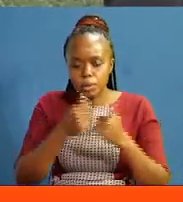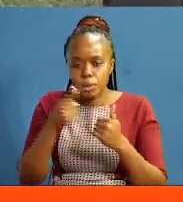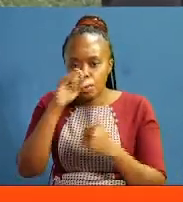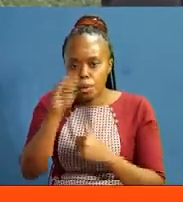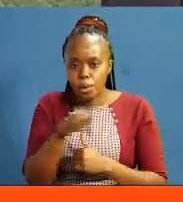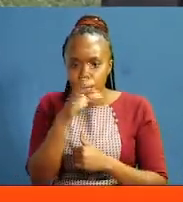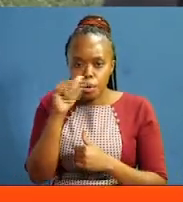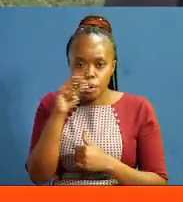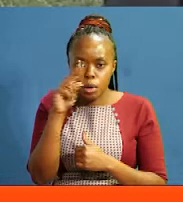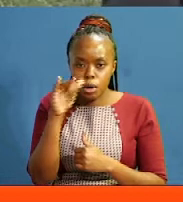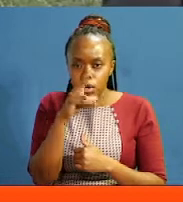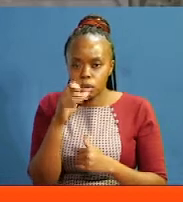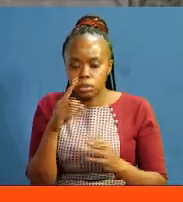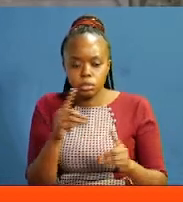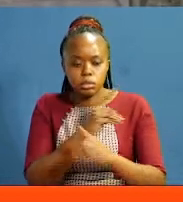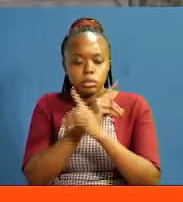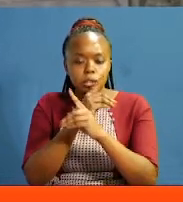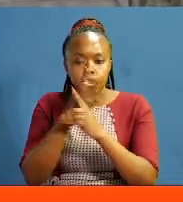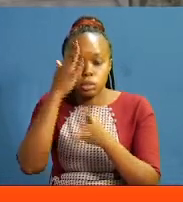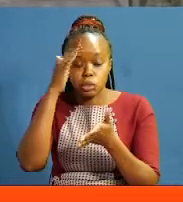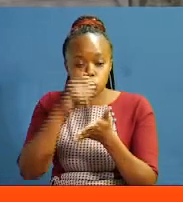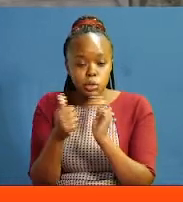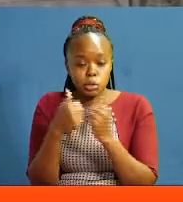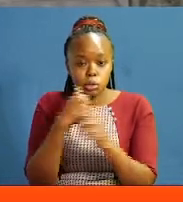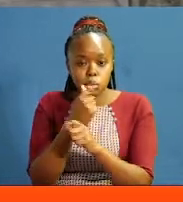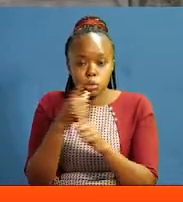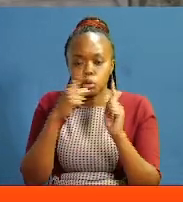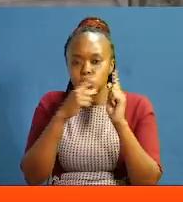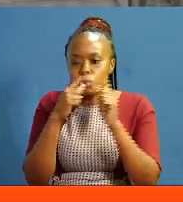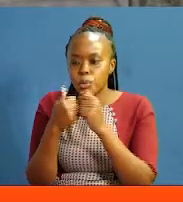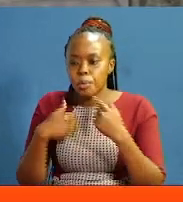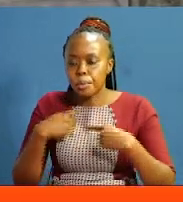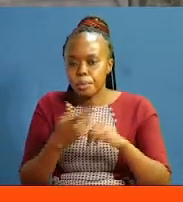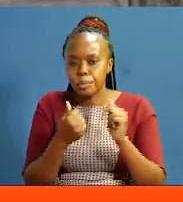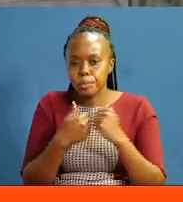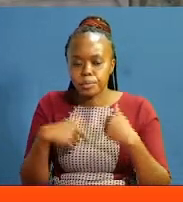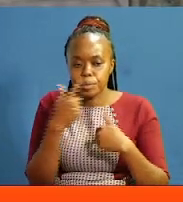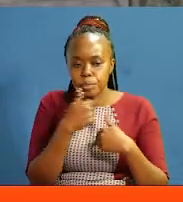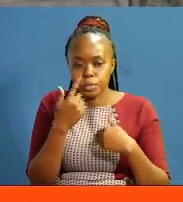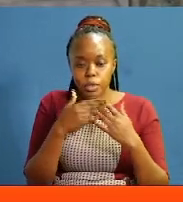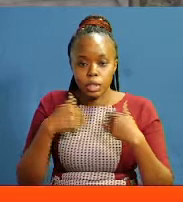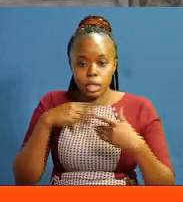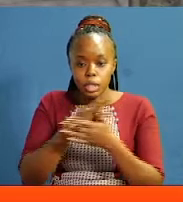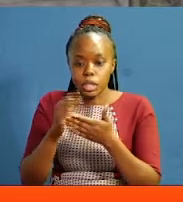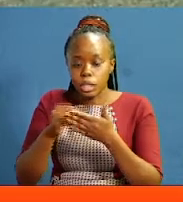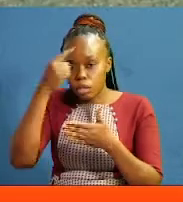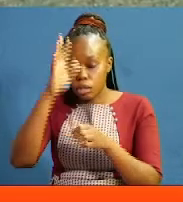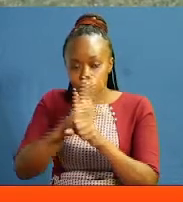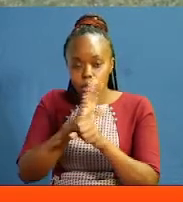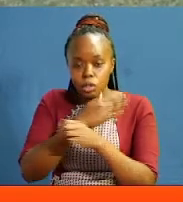James Karitu, defended the regulation, noting that they were meant to cash on farmers from brokers who had exploited them for